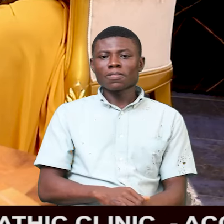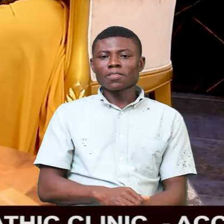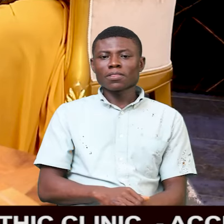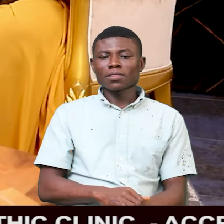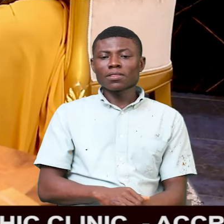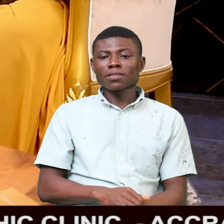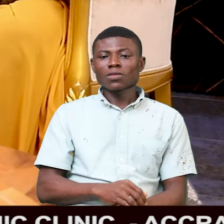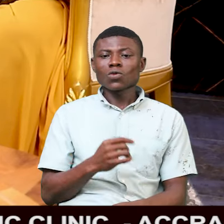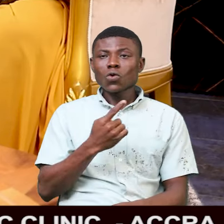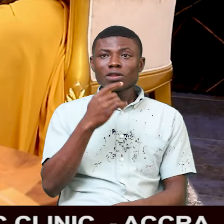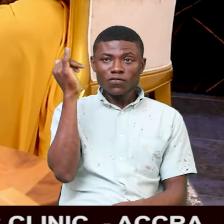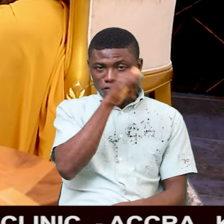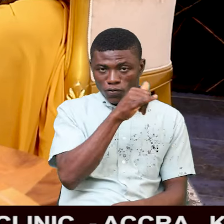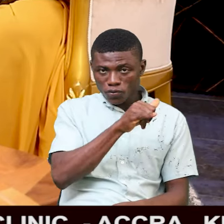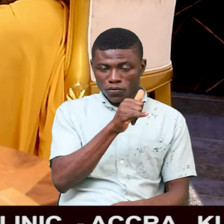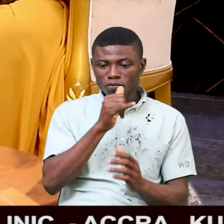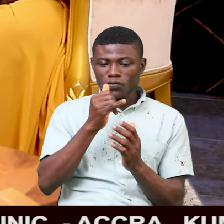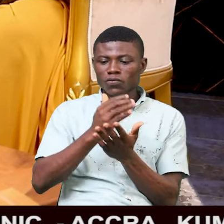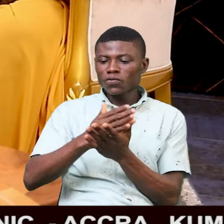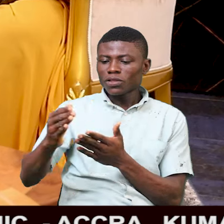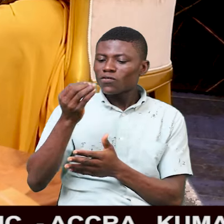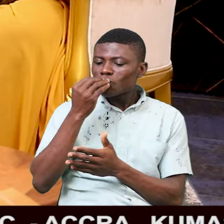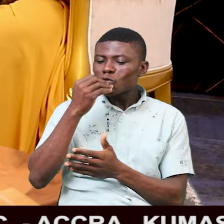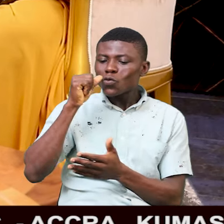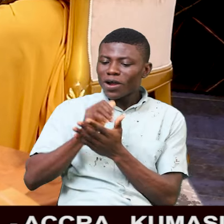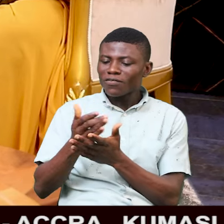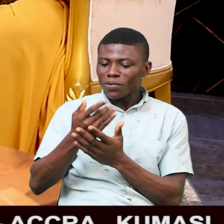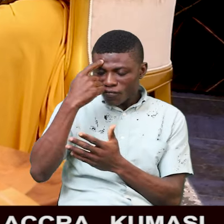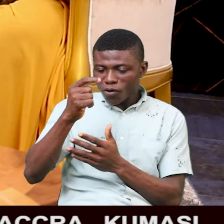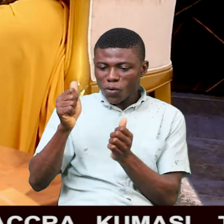him by his wife with his money.